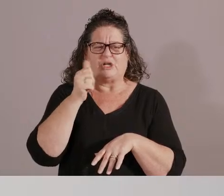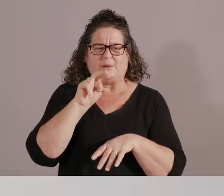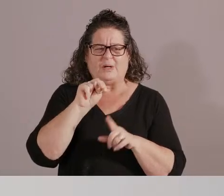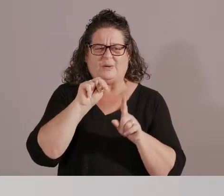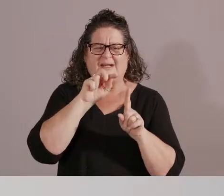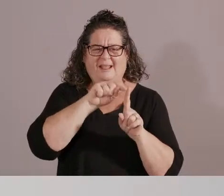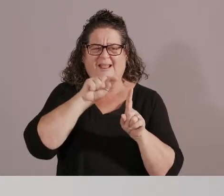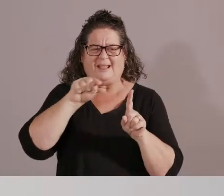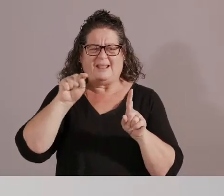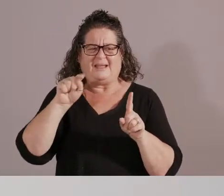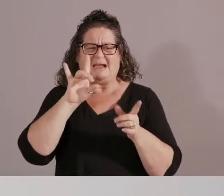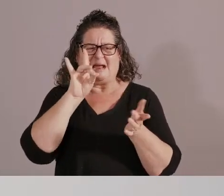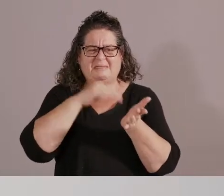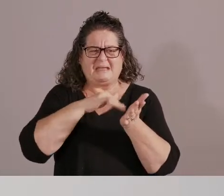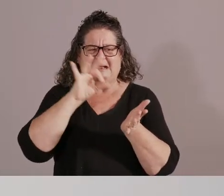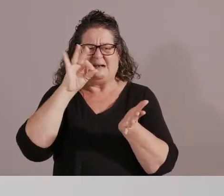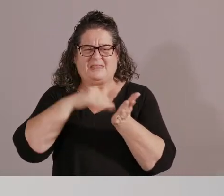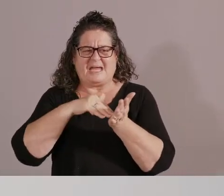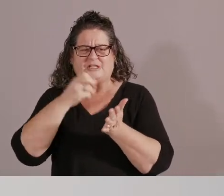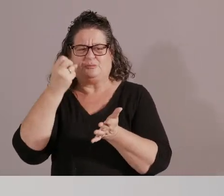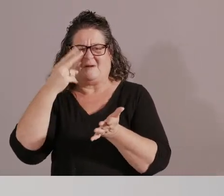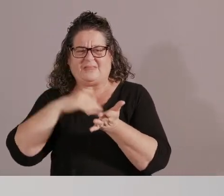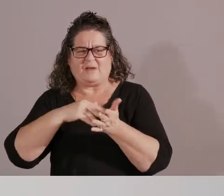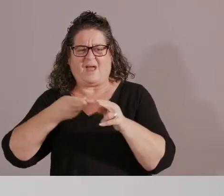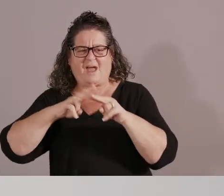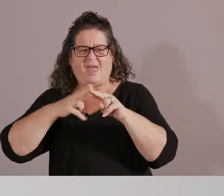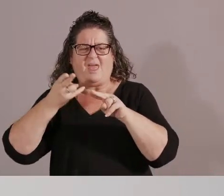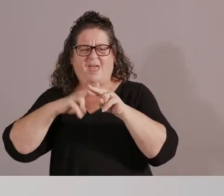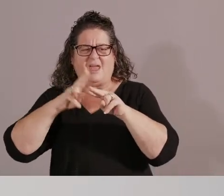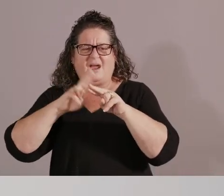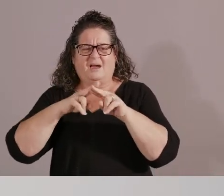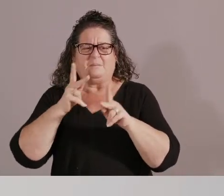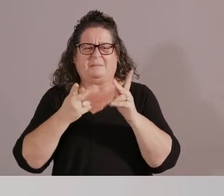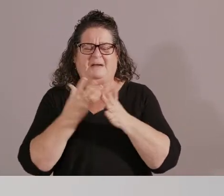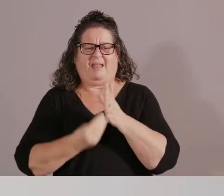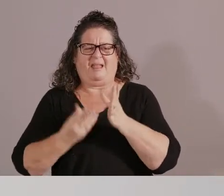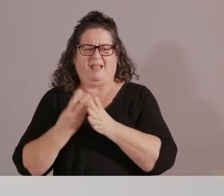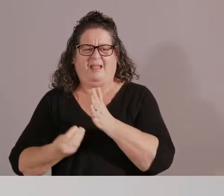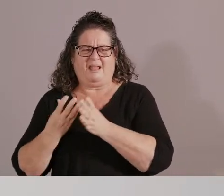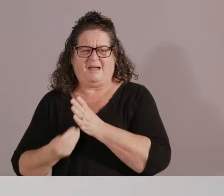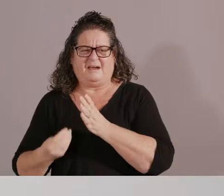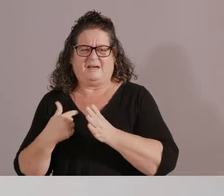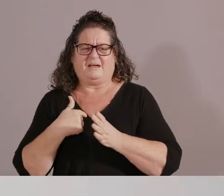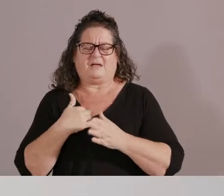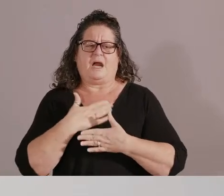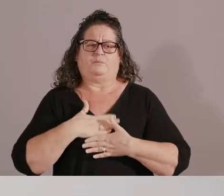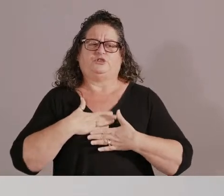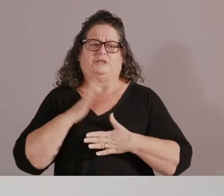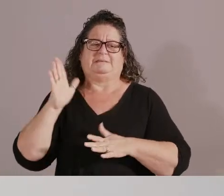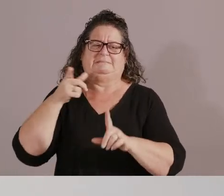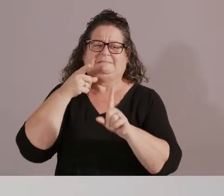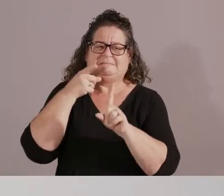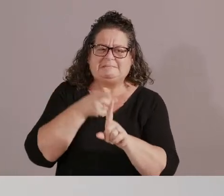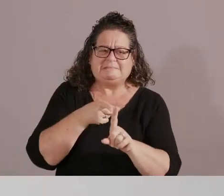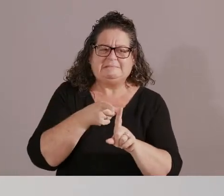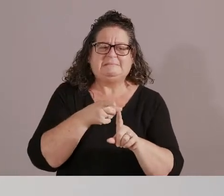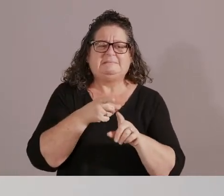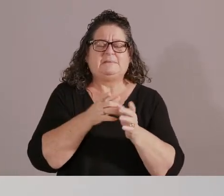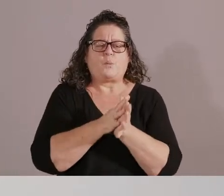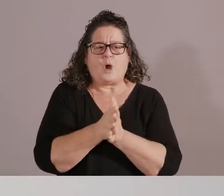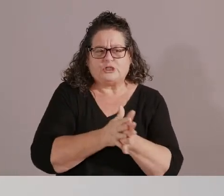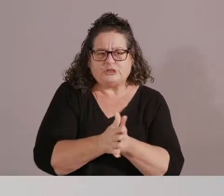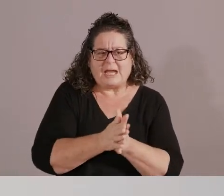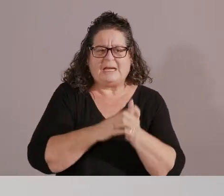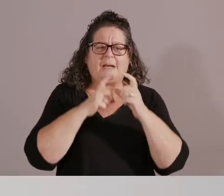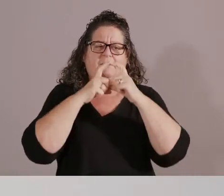morning. I appreciate all you've said about the real key is, you know, washing your hands, wearing a mask, social distancing,